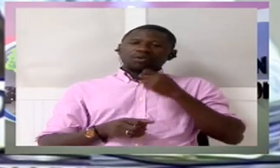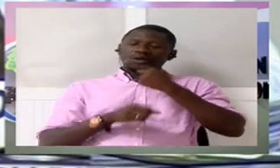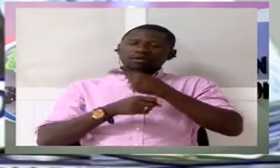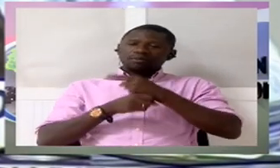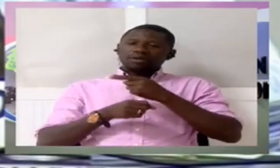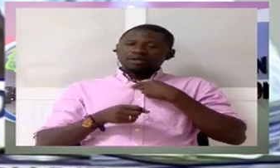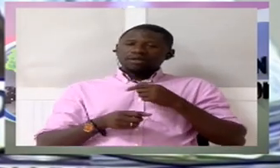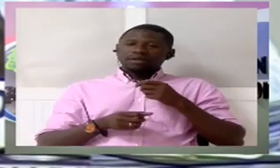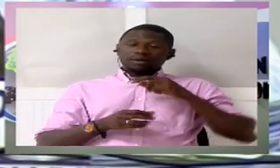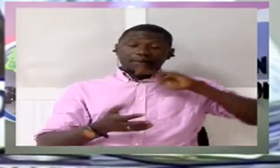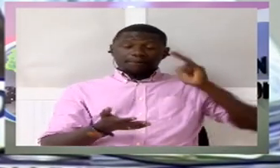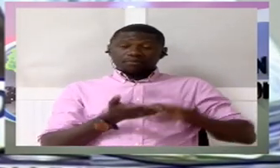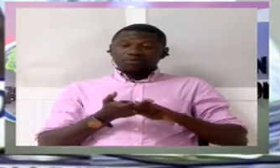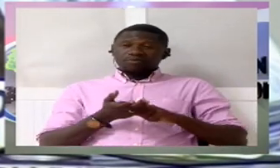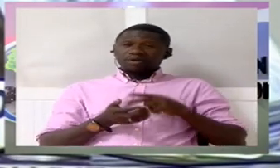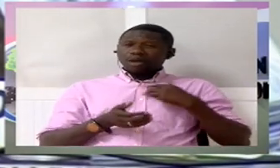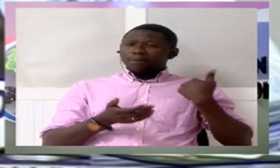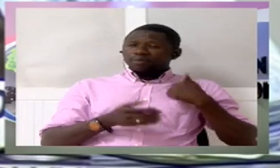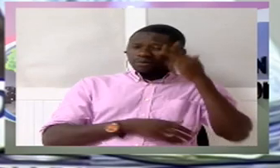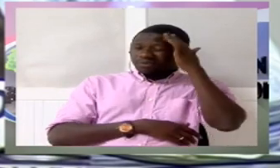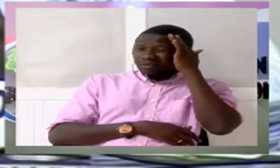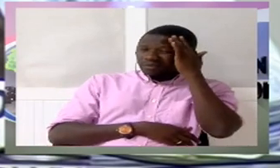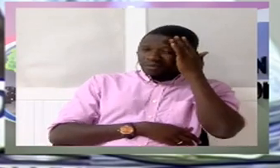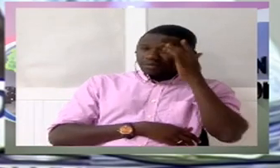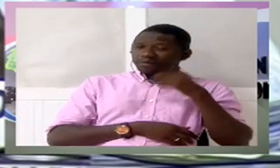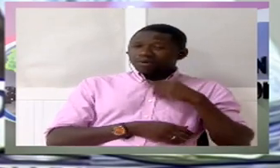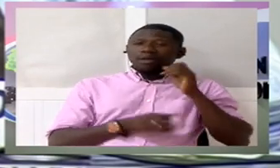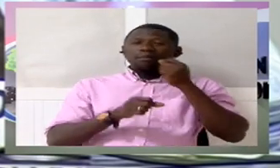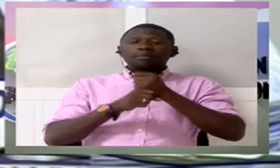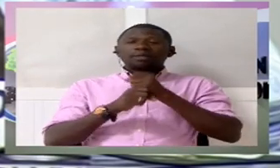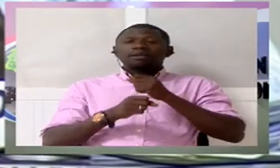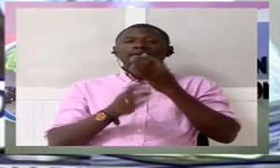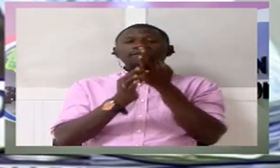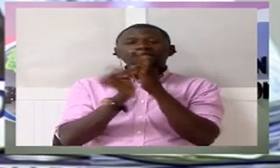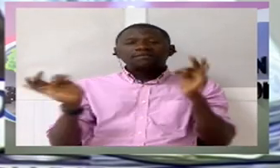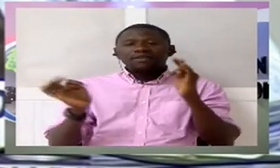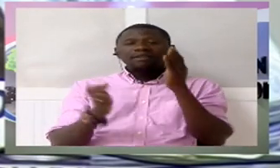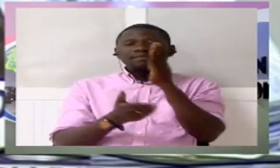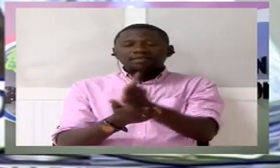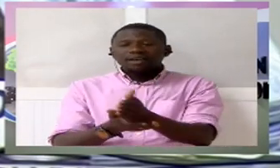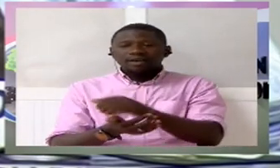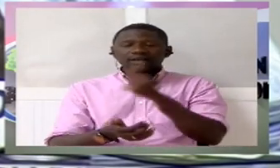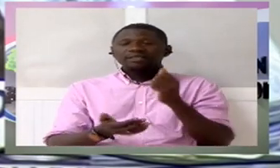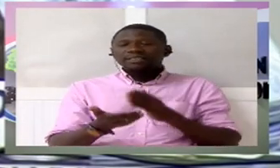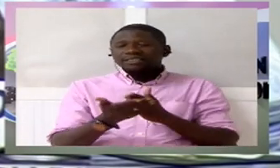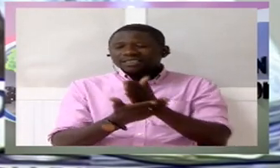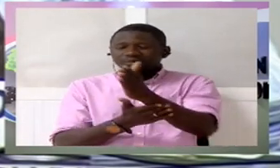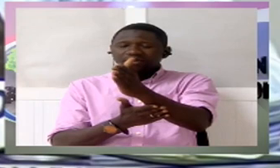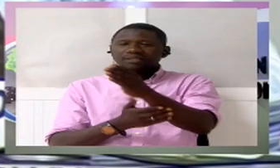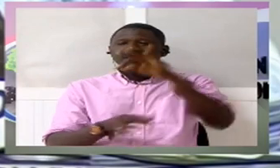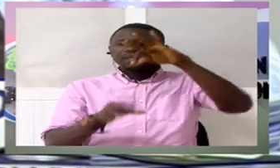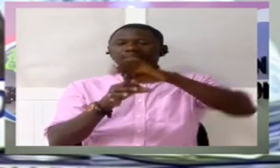skeptics and detractors wrong by conducting a free, fair, and transparent elections, which has